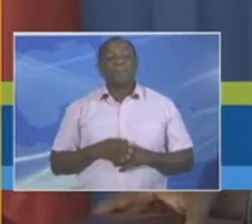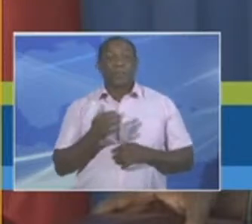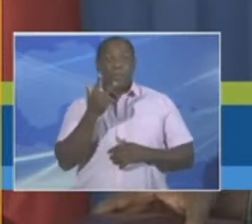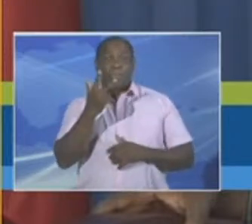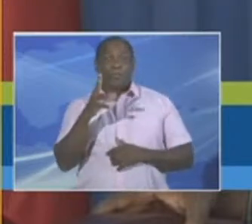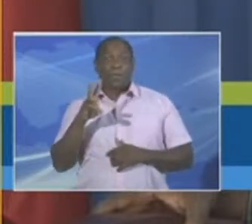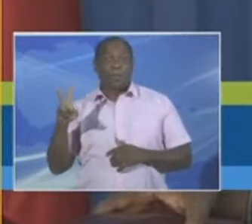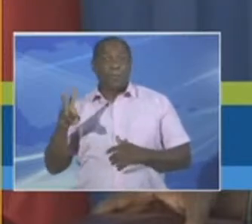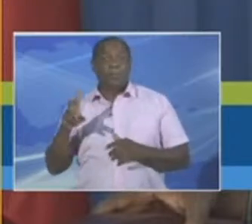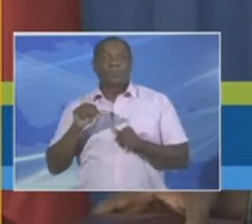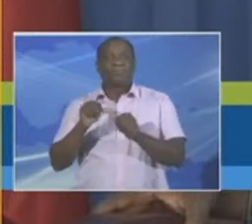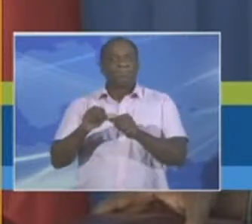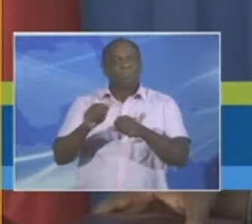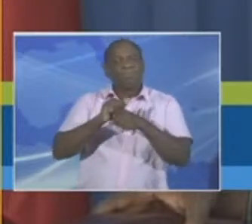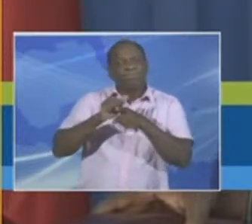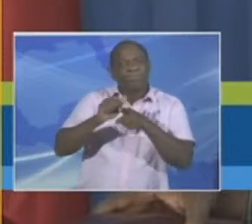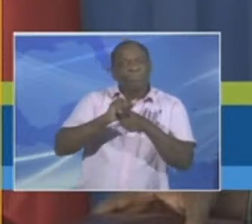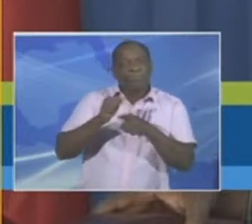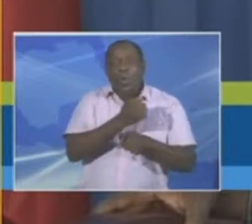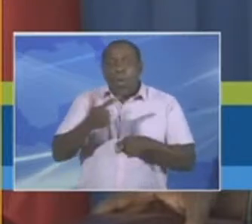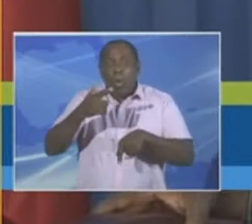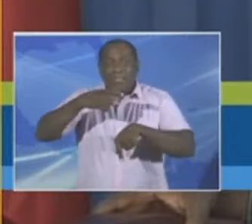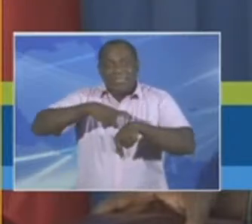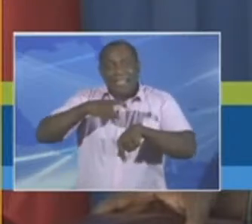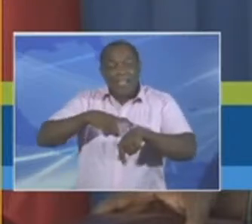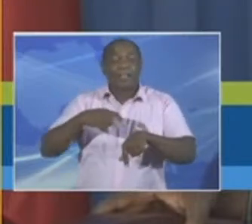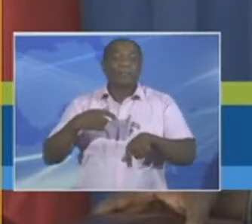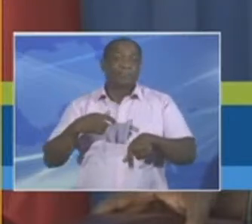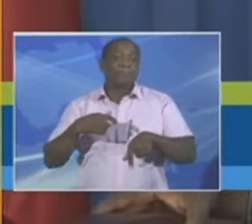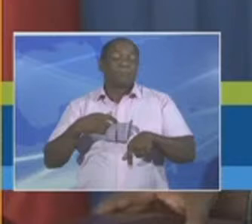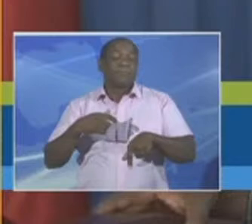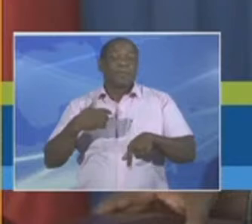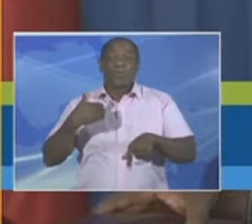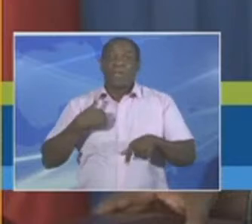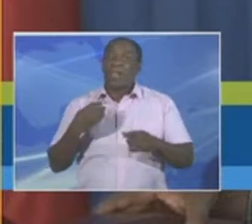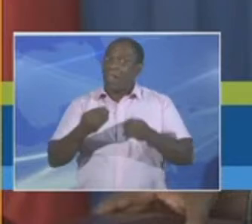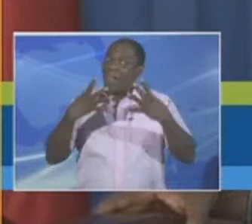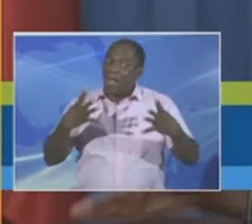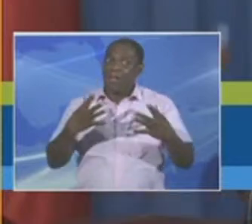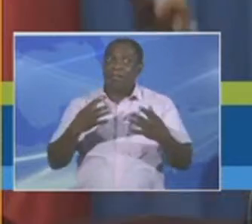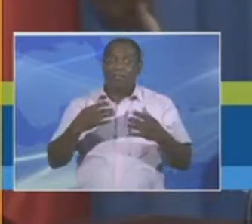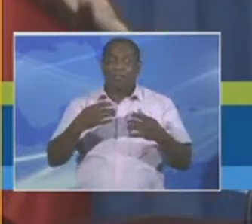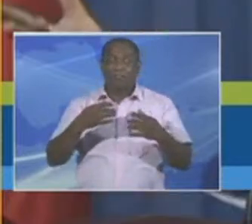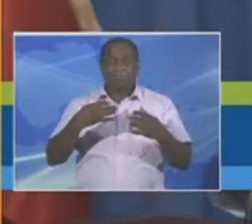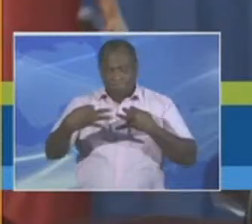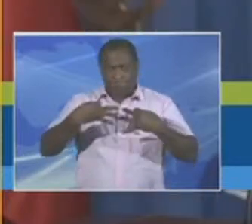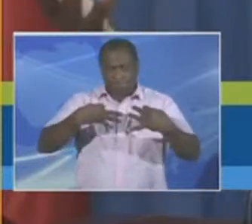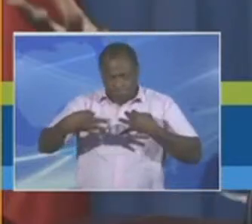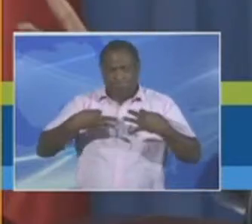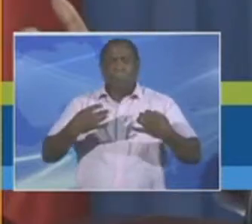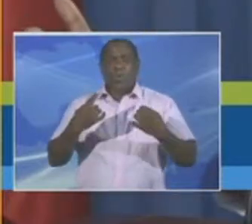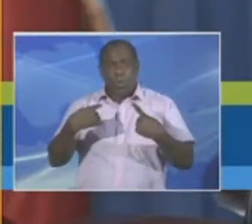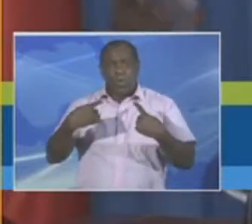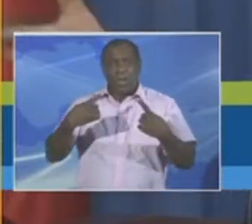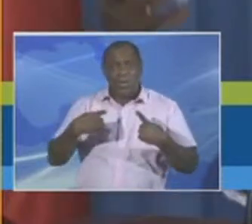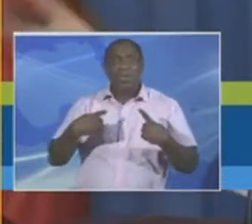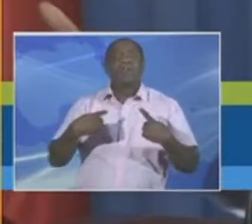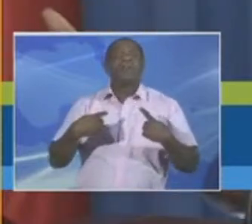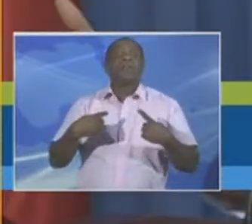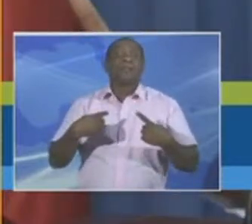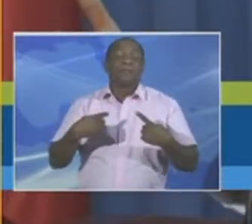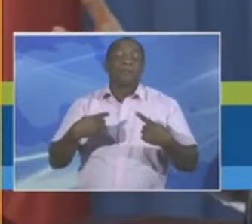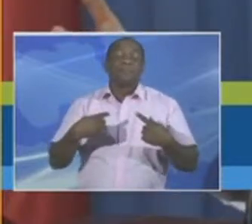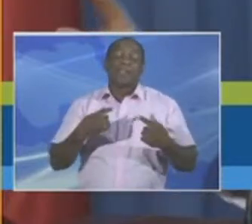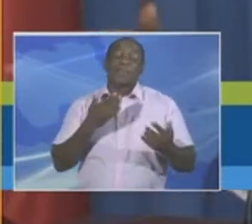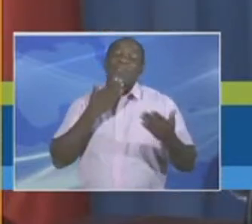times. We've had a lot of instruction, and I thank all, because as a team and as a group, we are